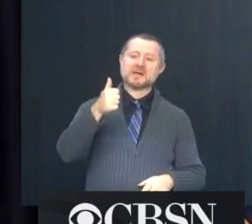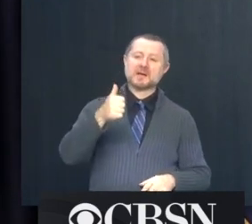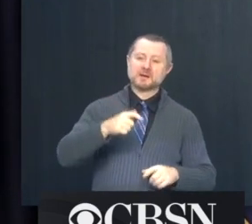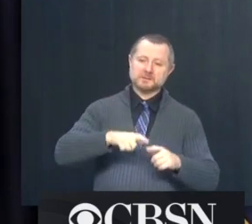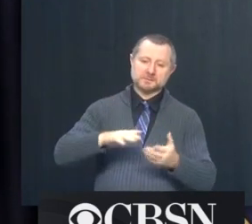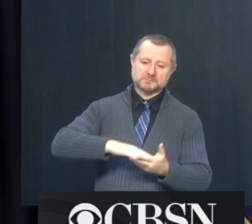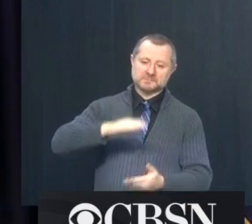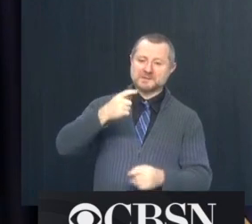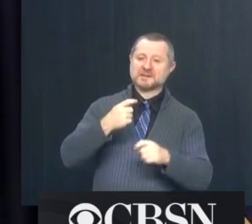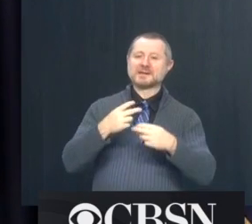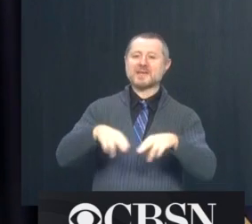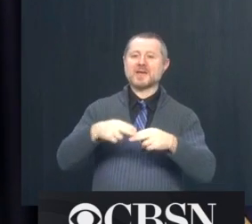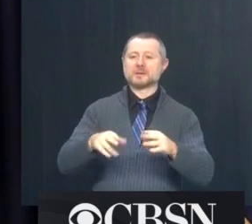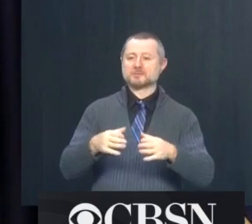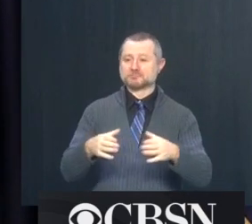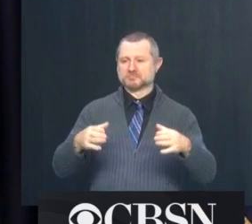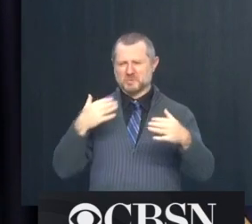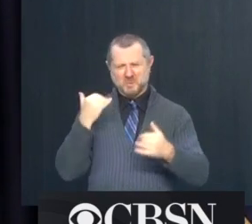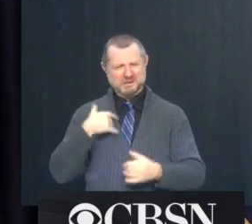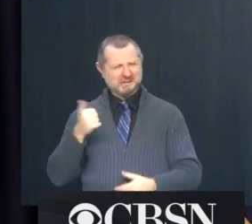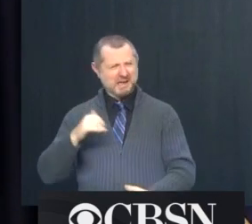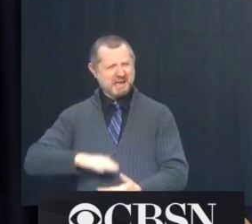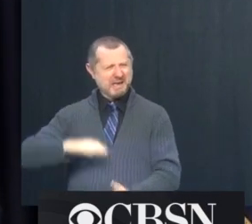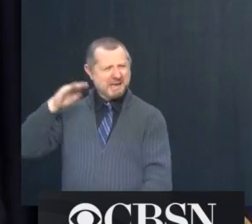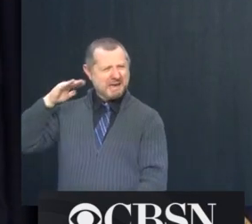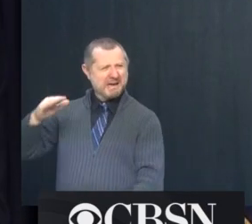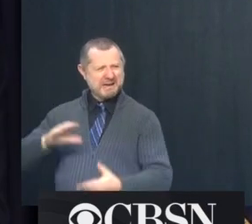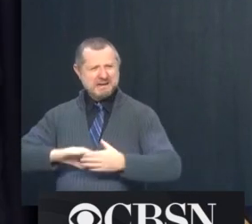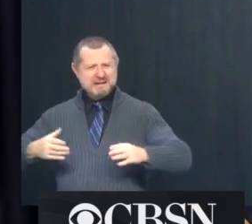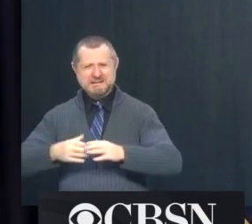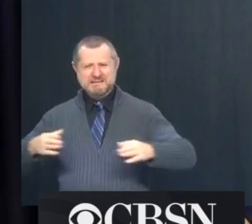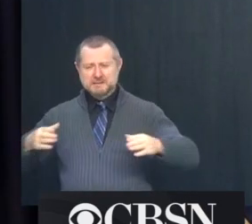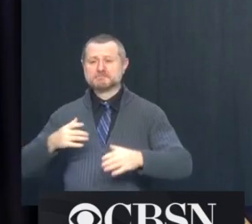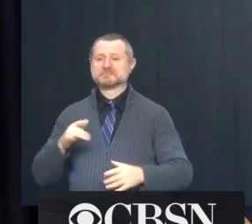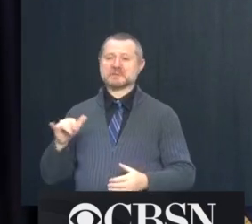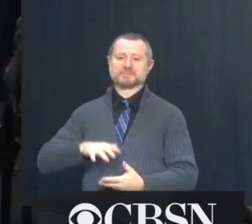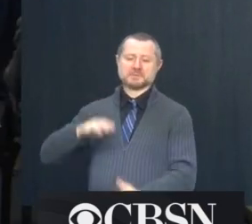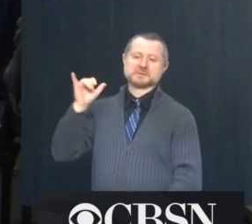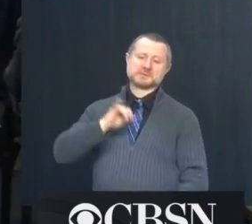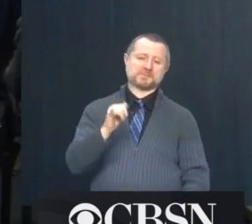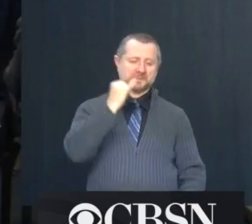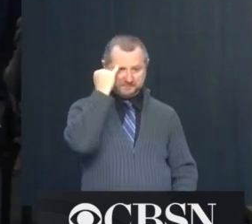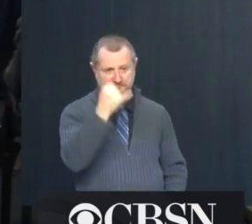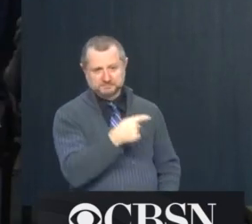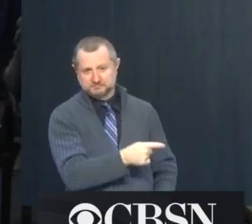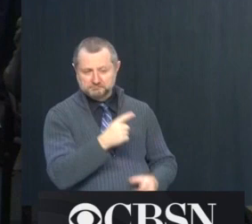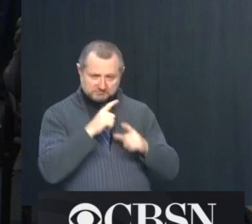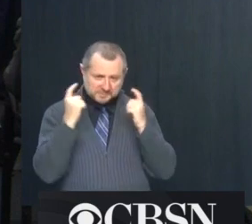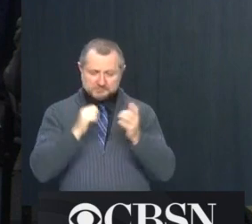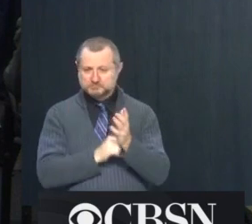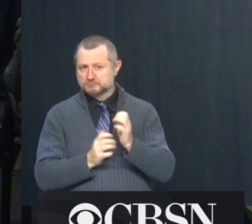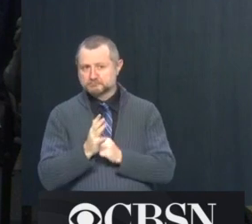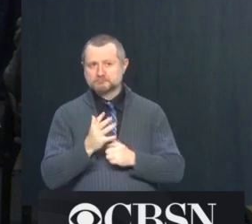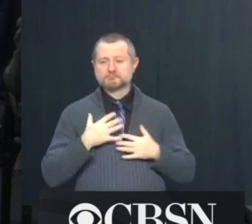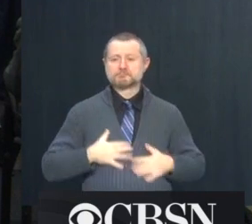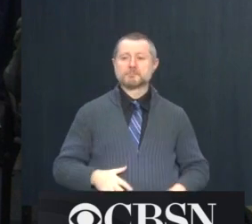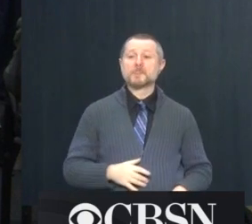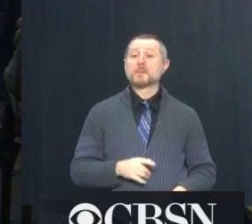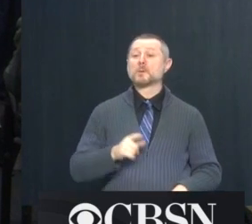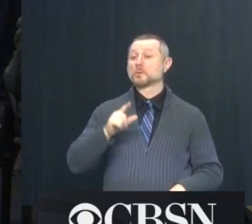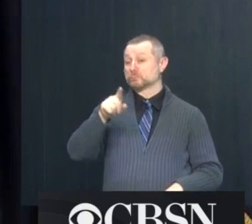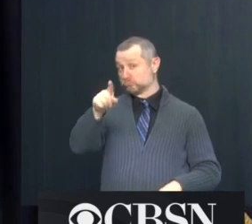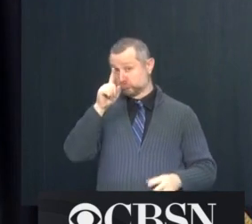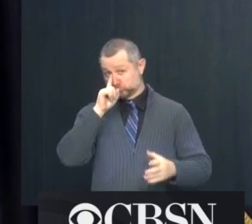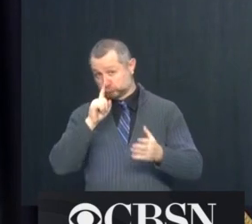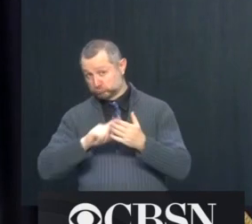time, then I go and I buy another carton. Have you found that those supplies have been adequate across the board since you started checking and implementing that